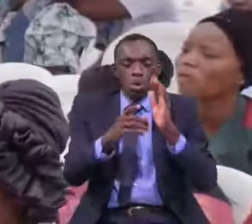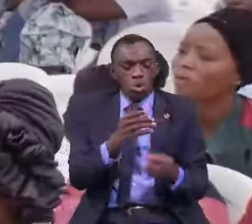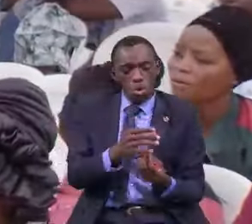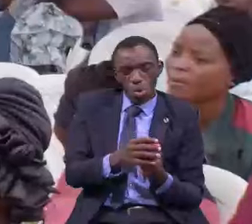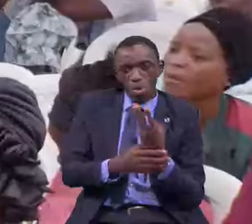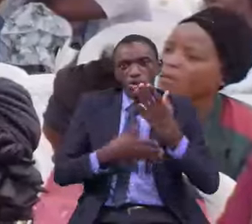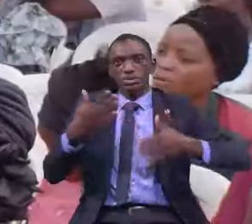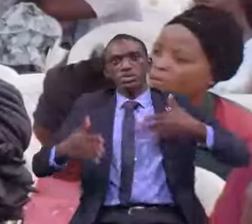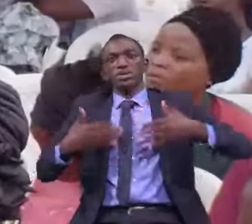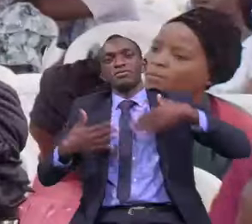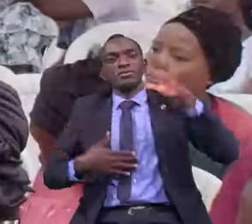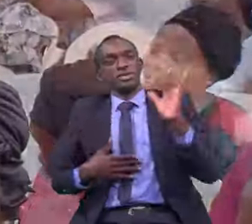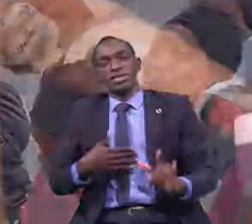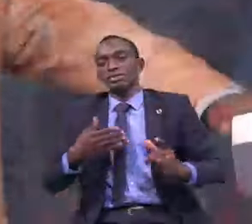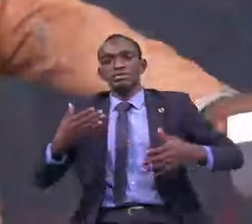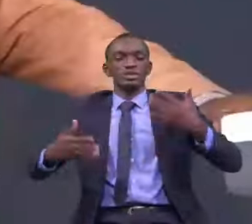cheerfully.